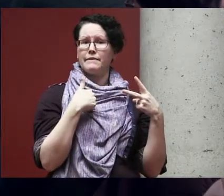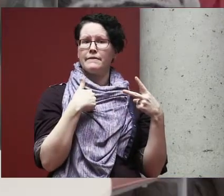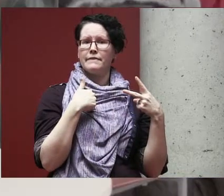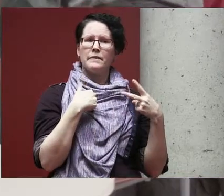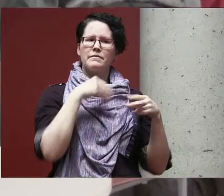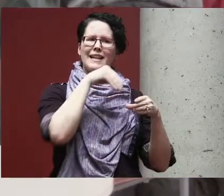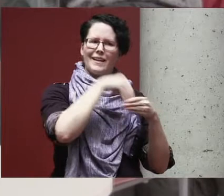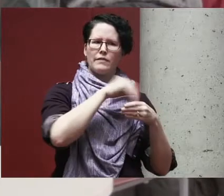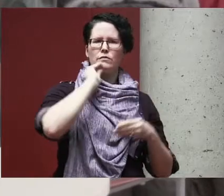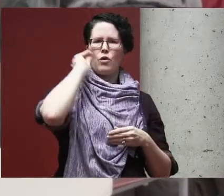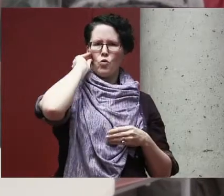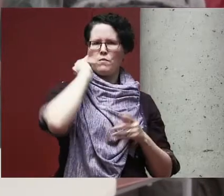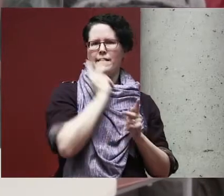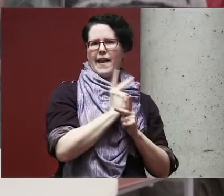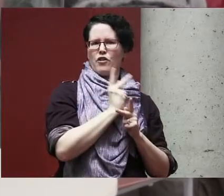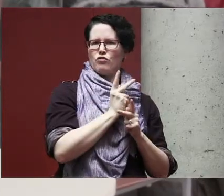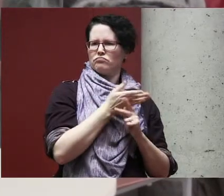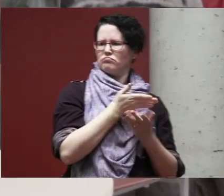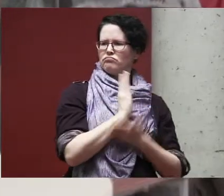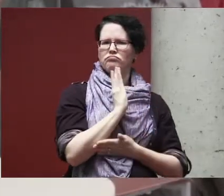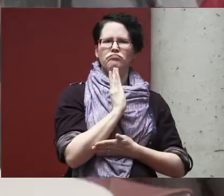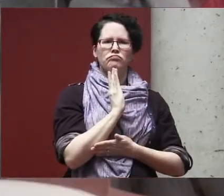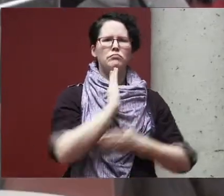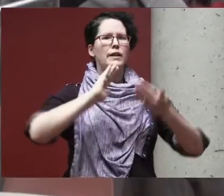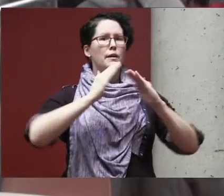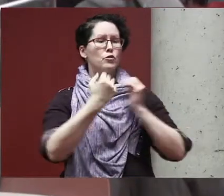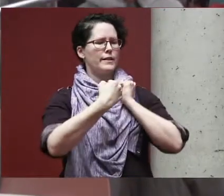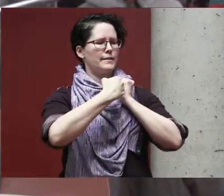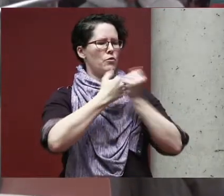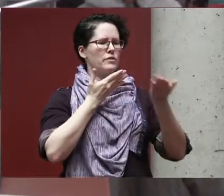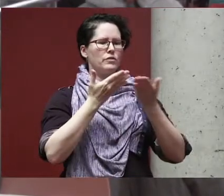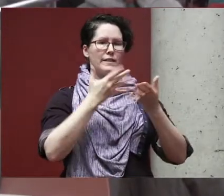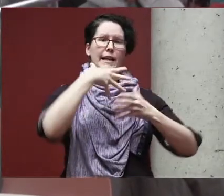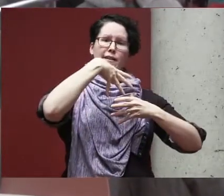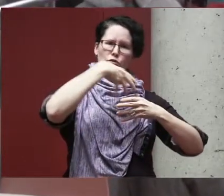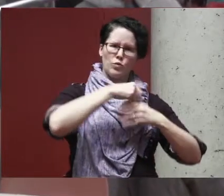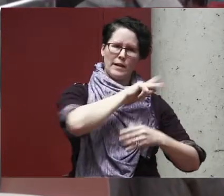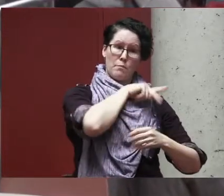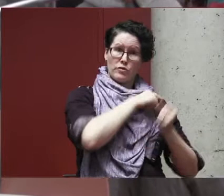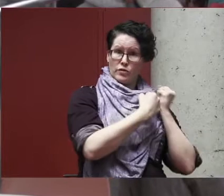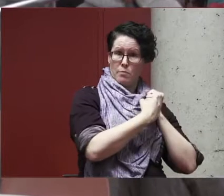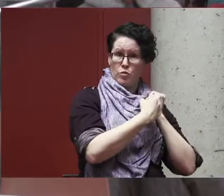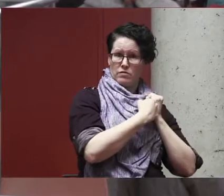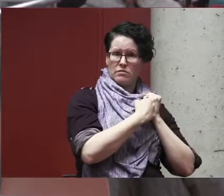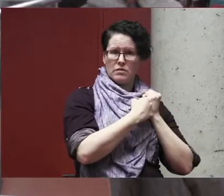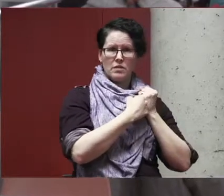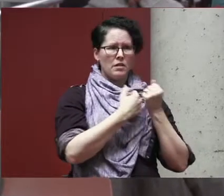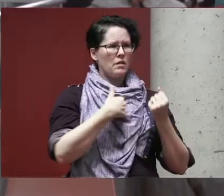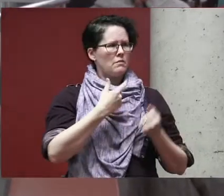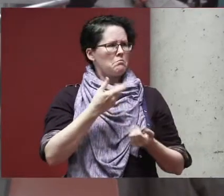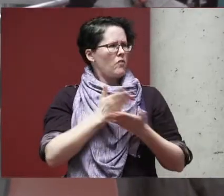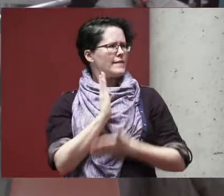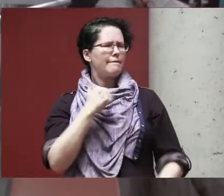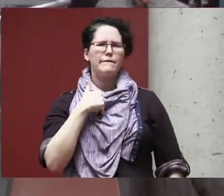in-home, residential and other community support services, including personal assistance, necessary to support living